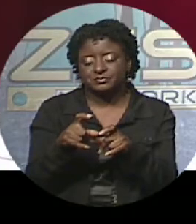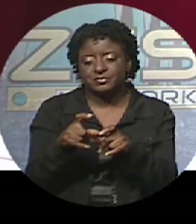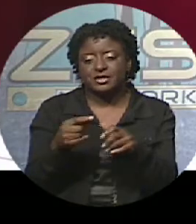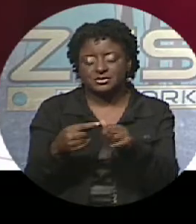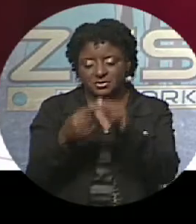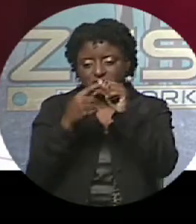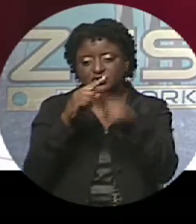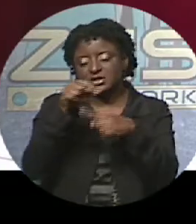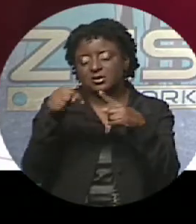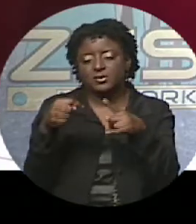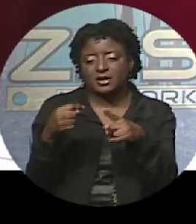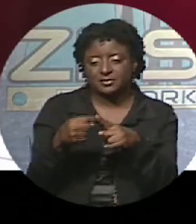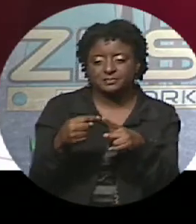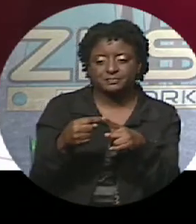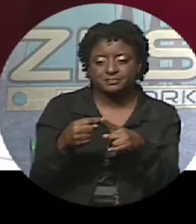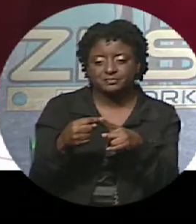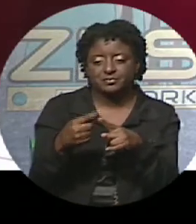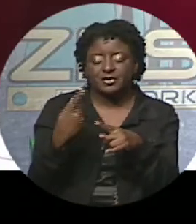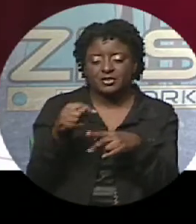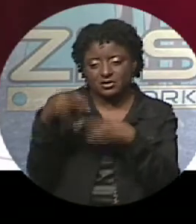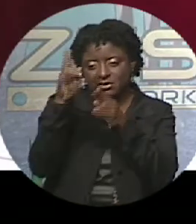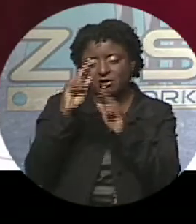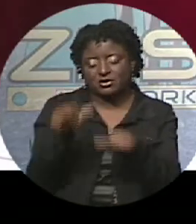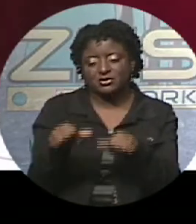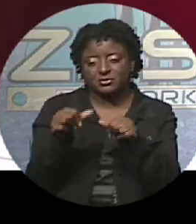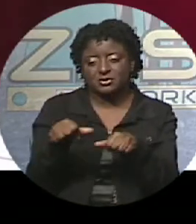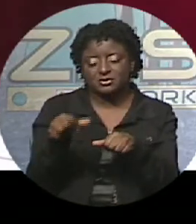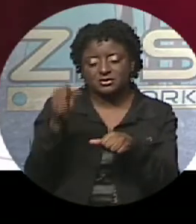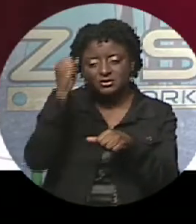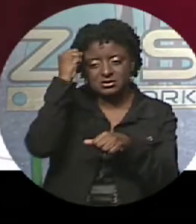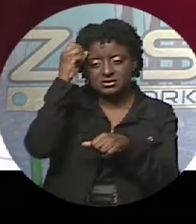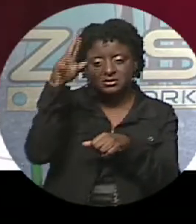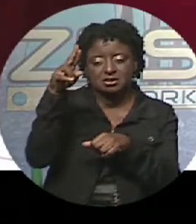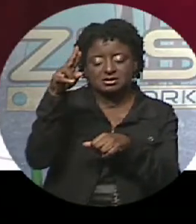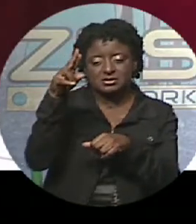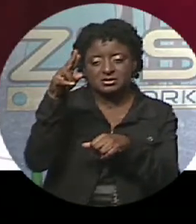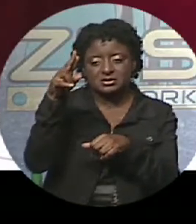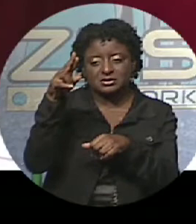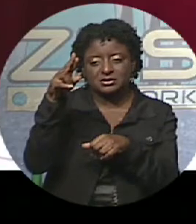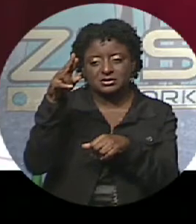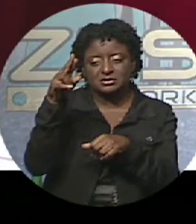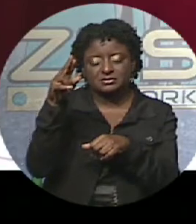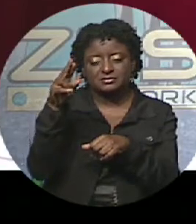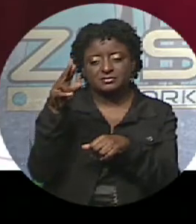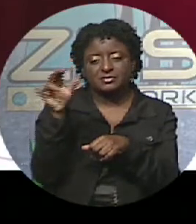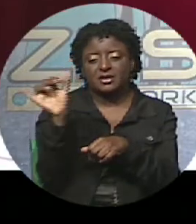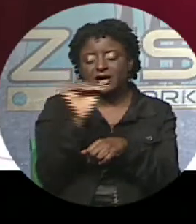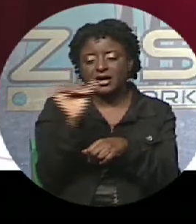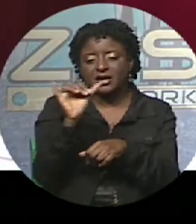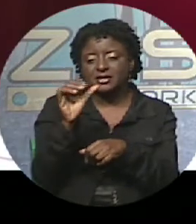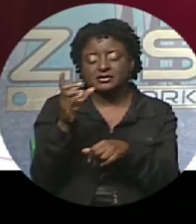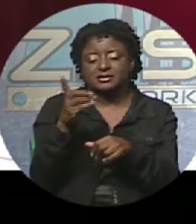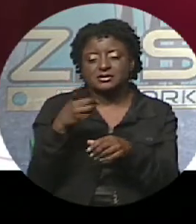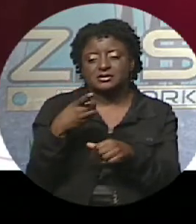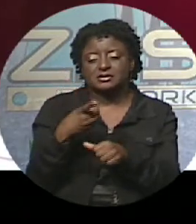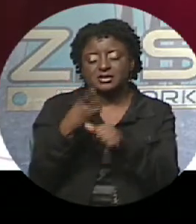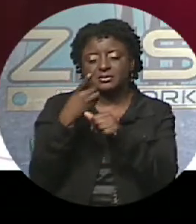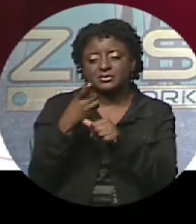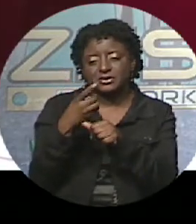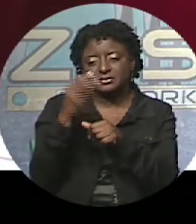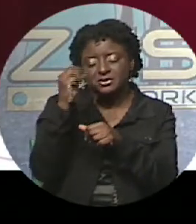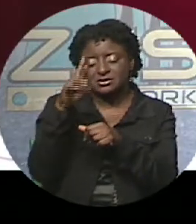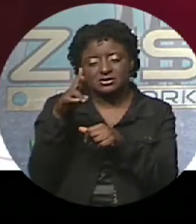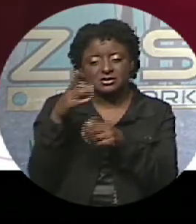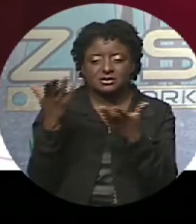when the Honorable Senator, as Deputy Minister of National Security or Minister of State in the